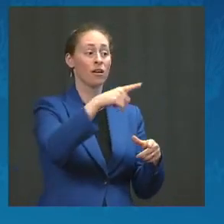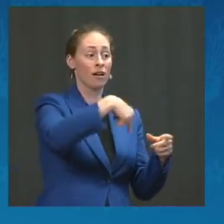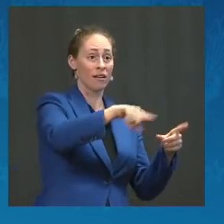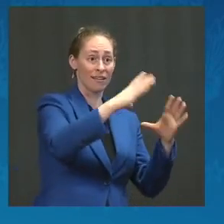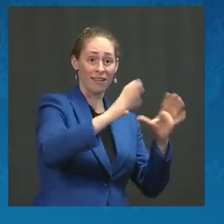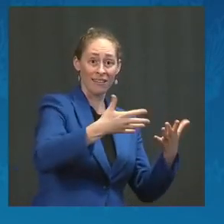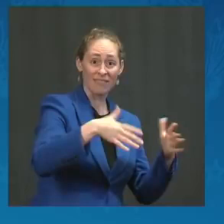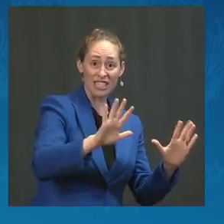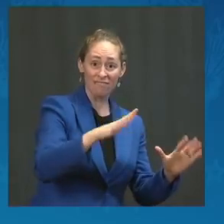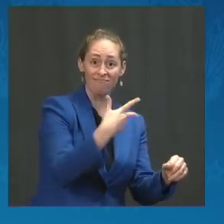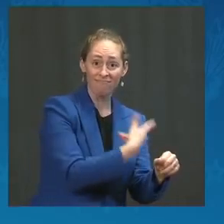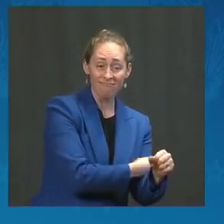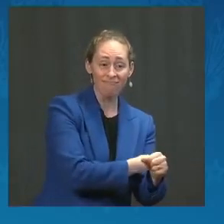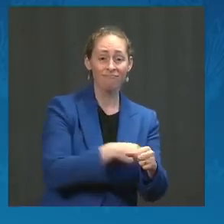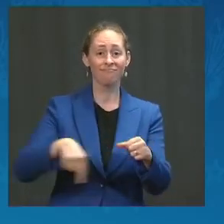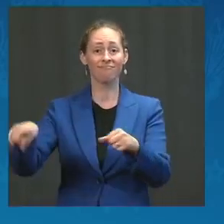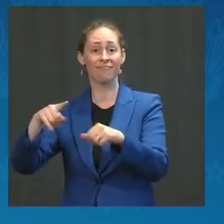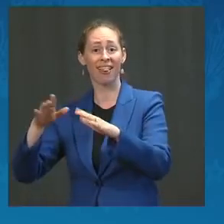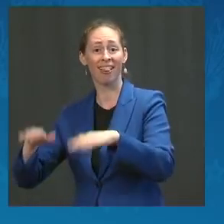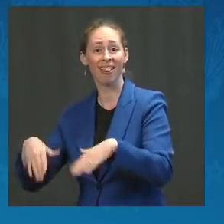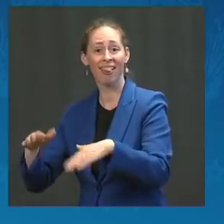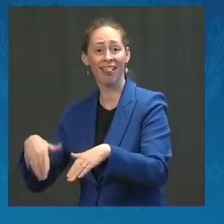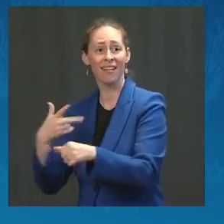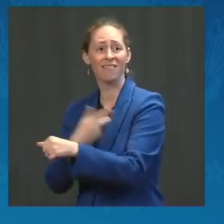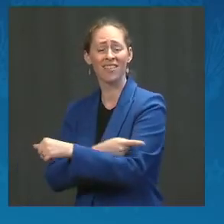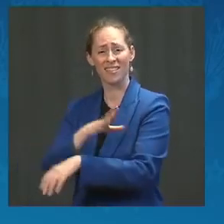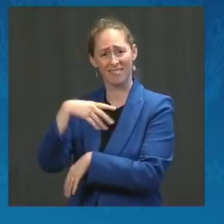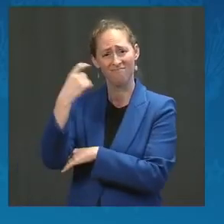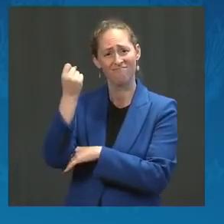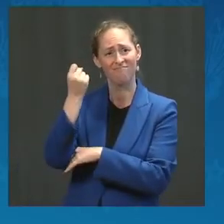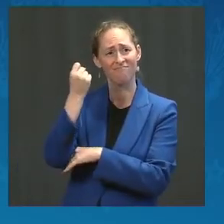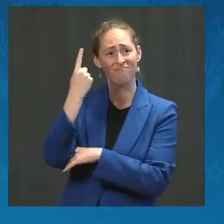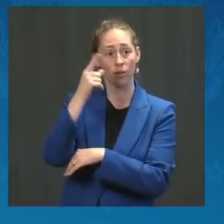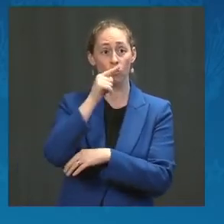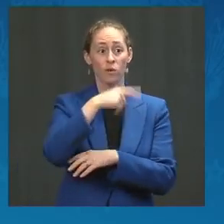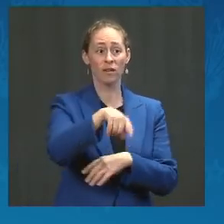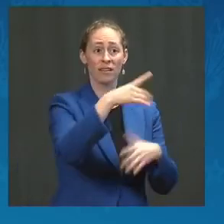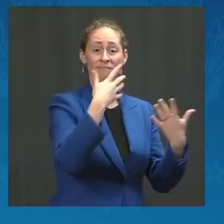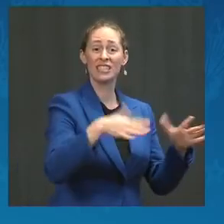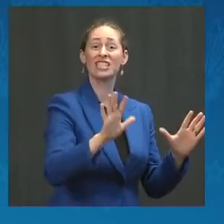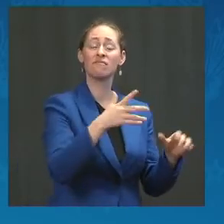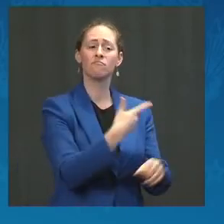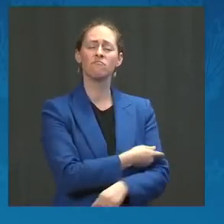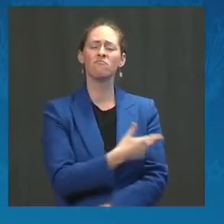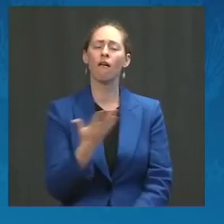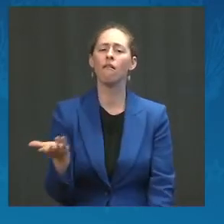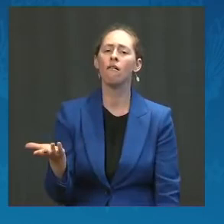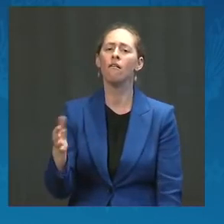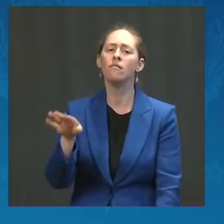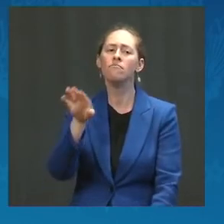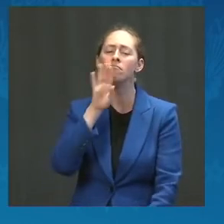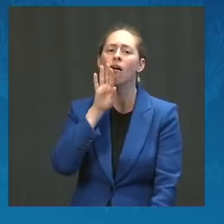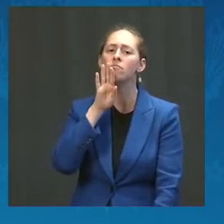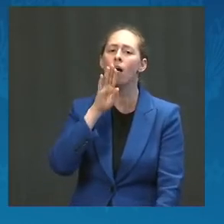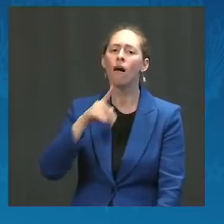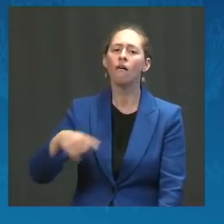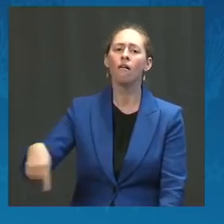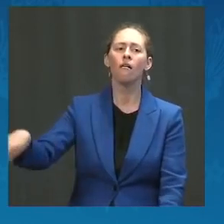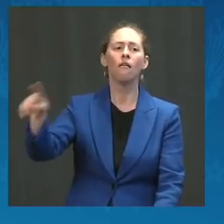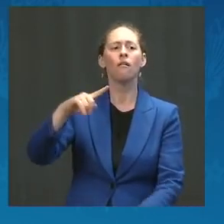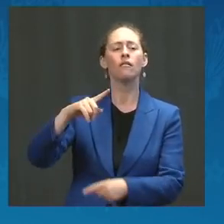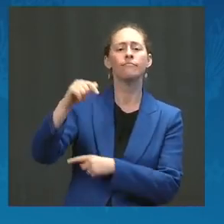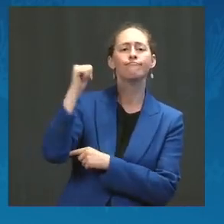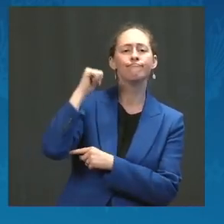I understand that many of you in the majority are frustrated with the consequences of the failure of the minority to get